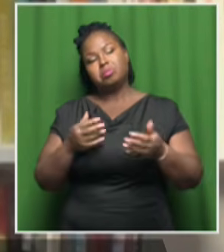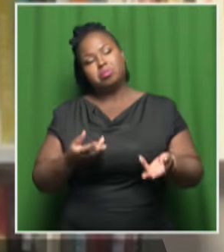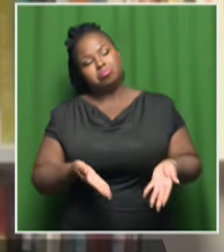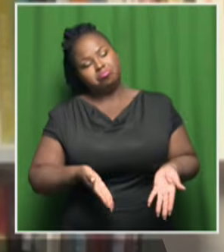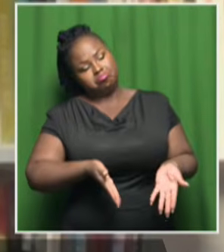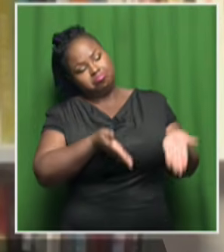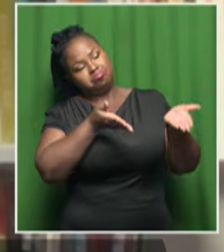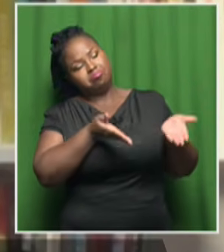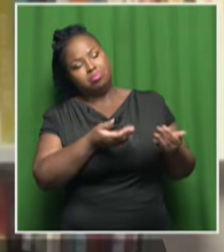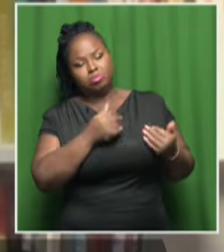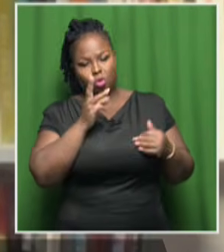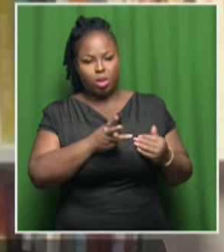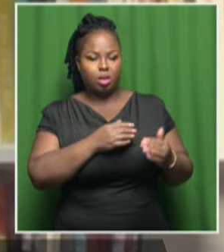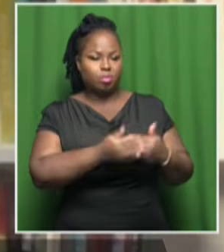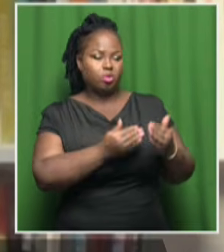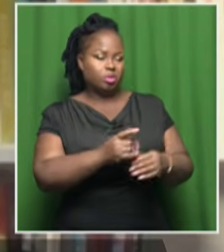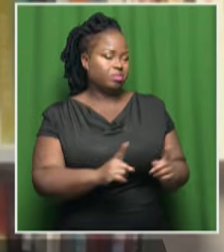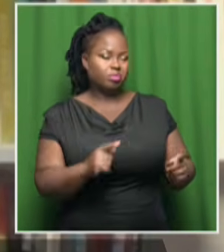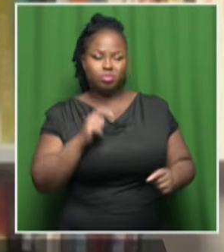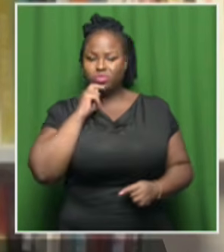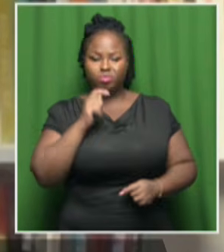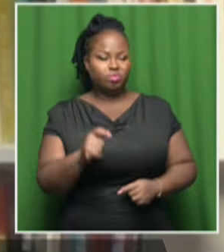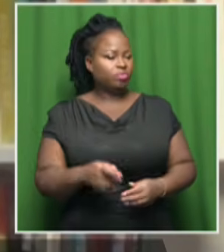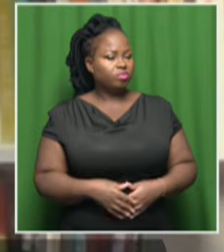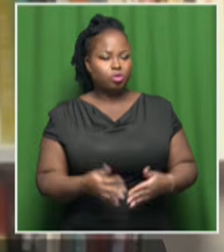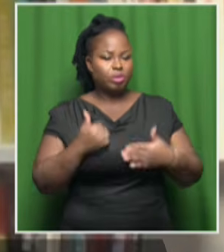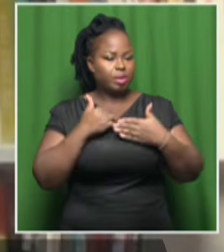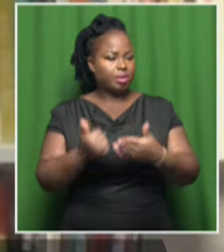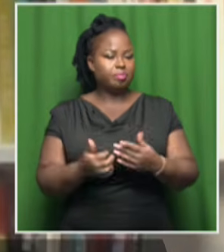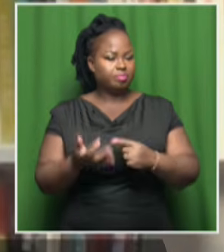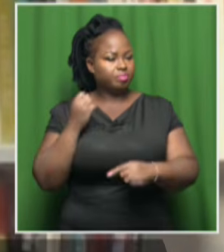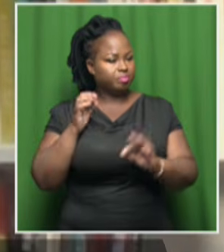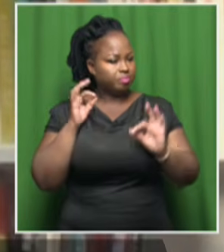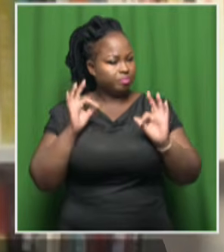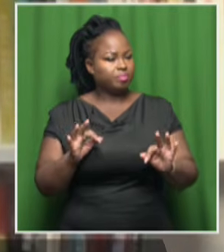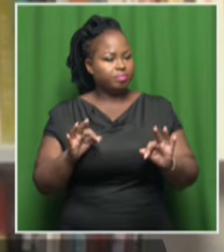to run roughshod over the process, which at the end of the day is not going to achieve the